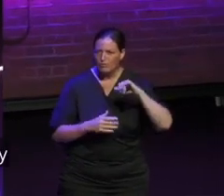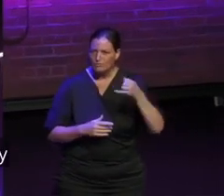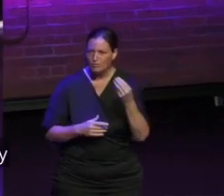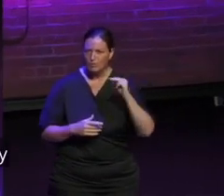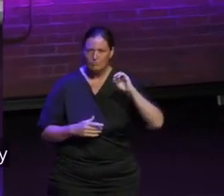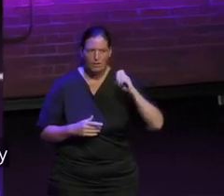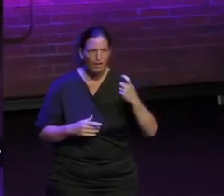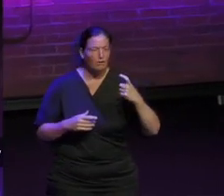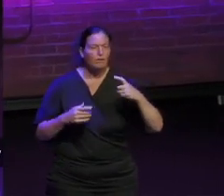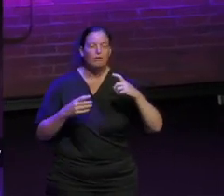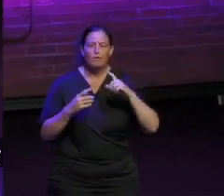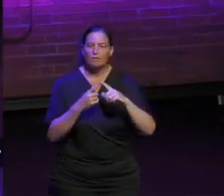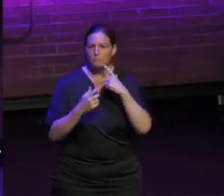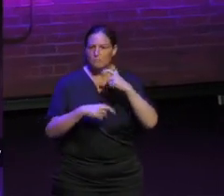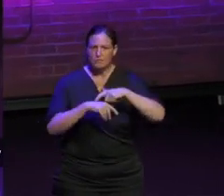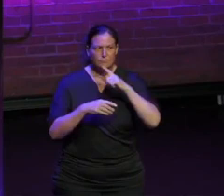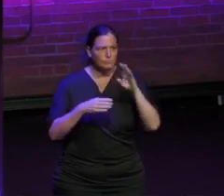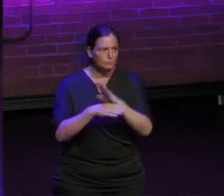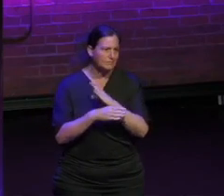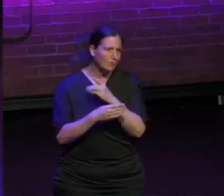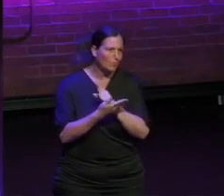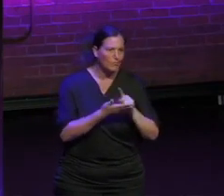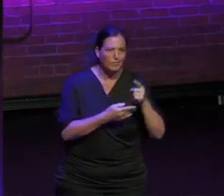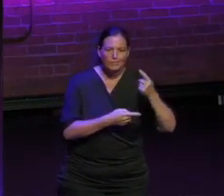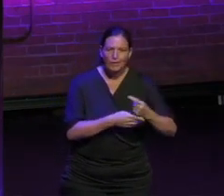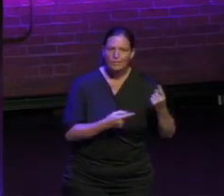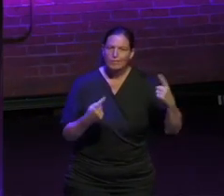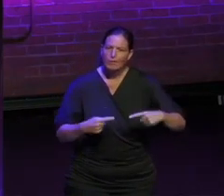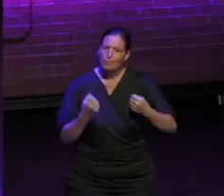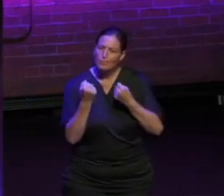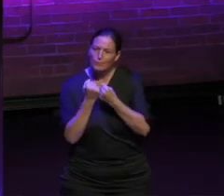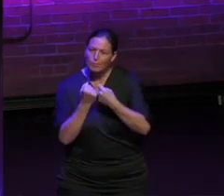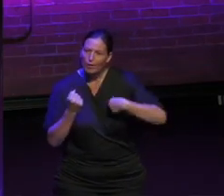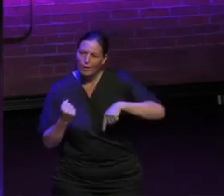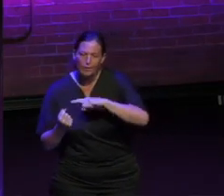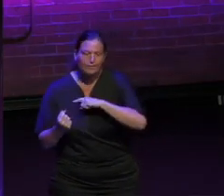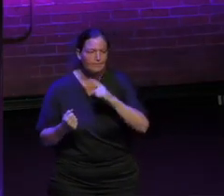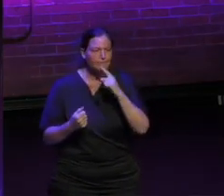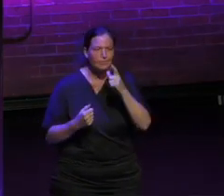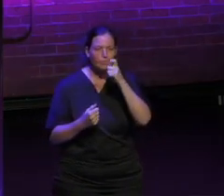for coming out today and taking time out of your busy weekday to support us and the candidates and really sort of,